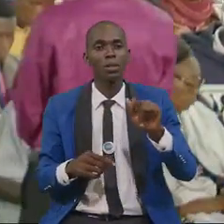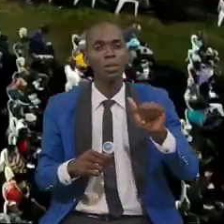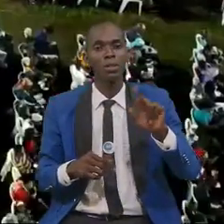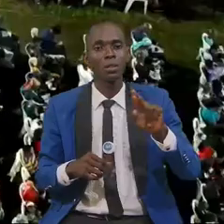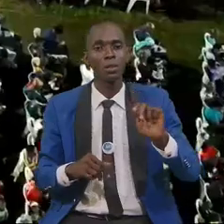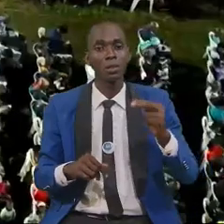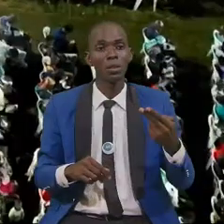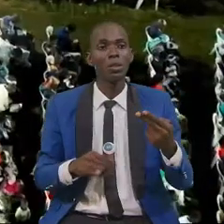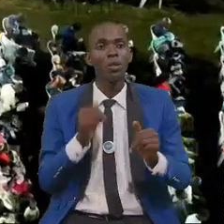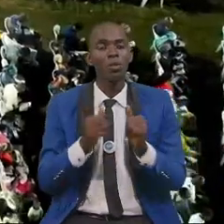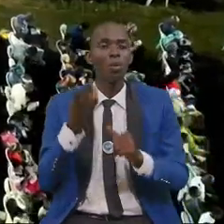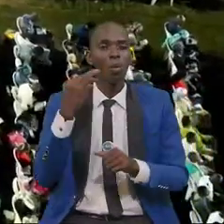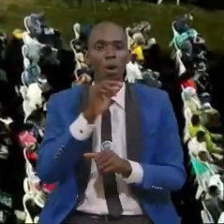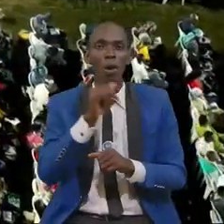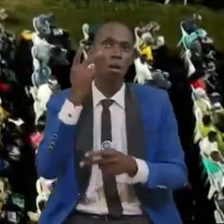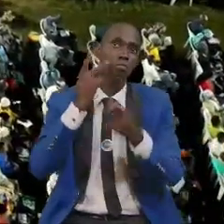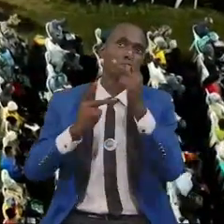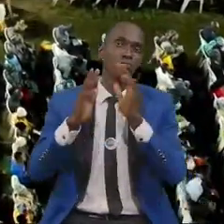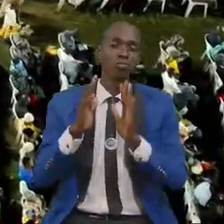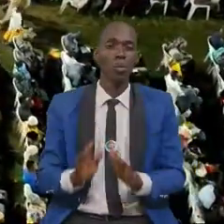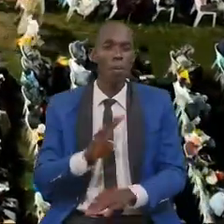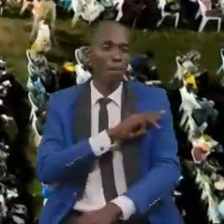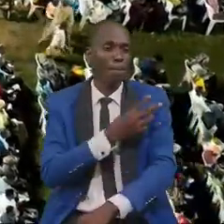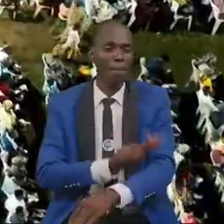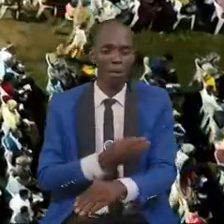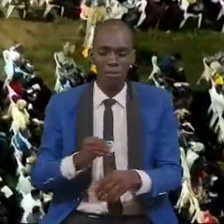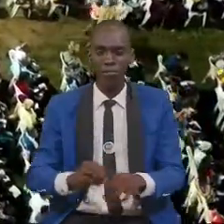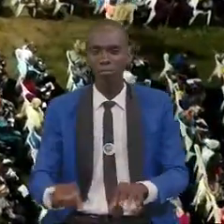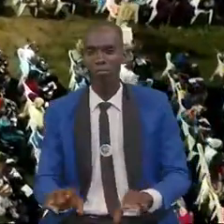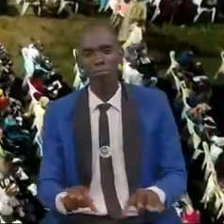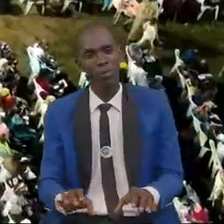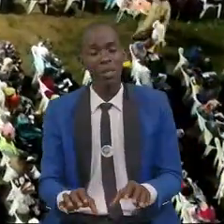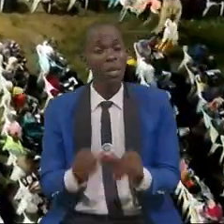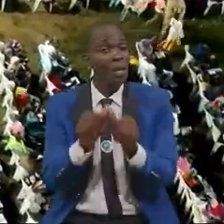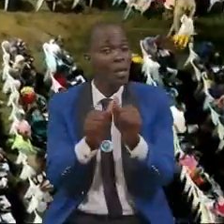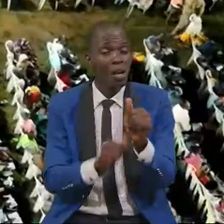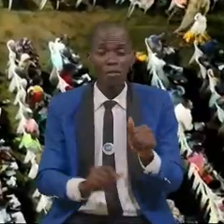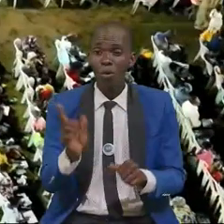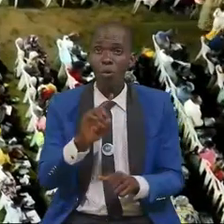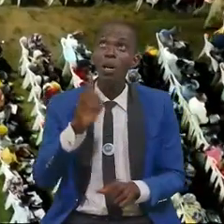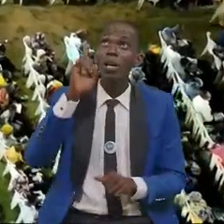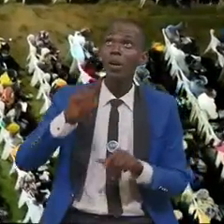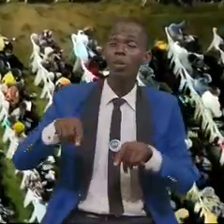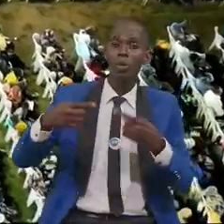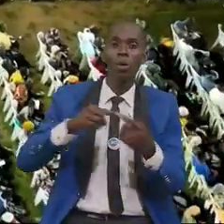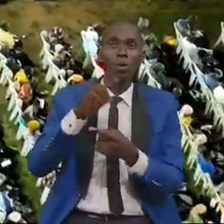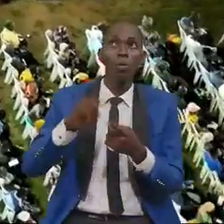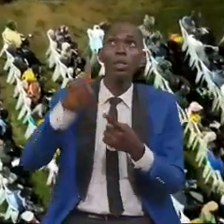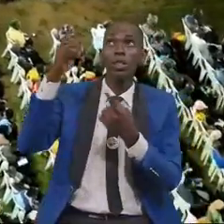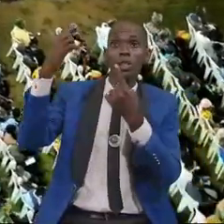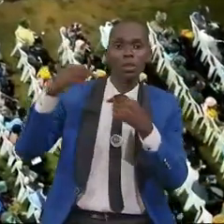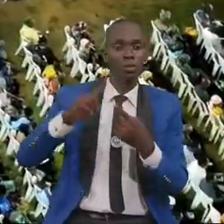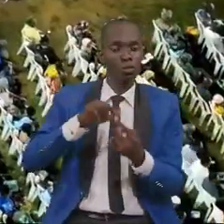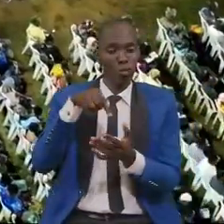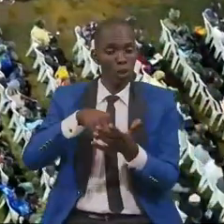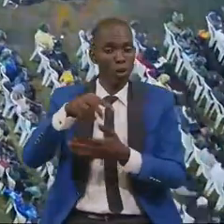a prophet, mighty indeed. Everywhere he went, when he came to this world,